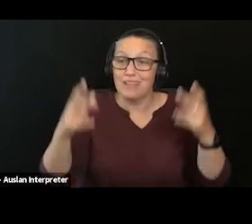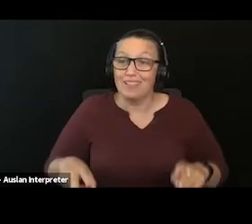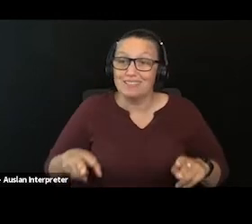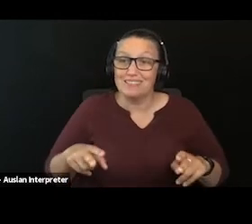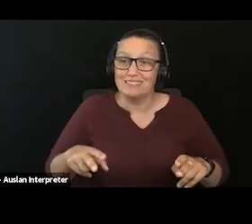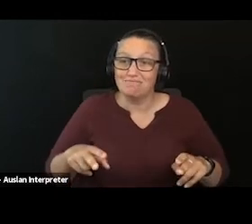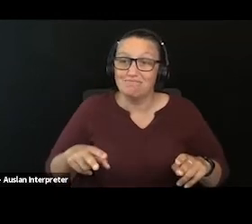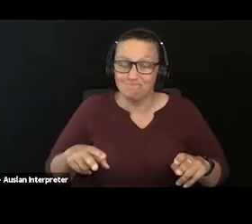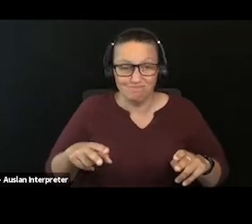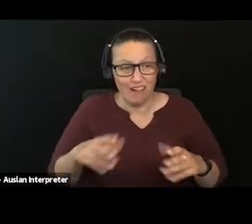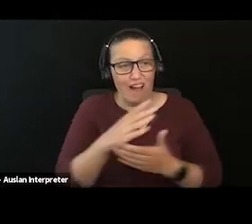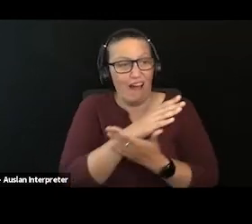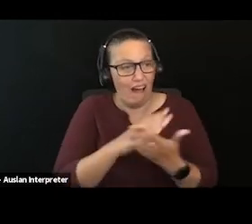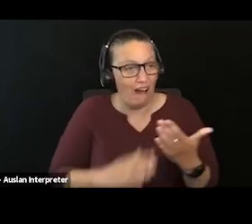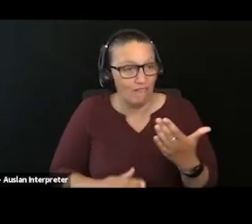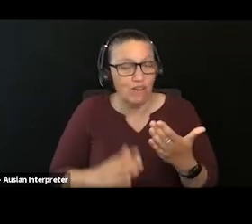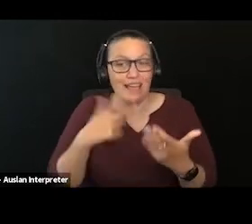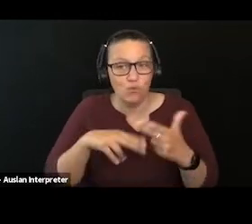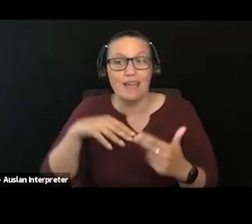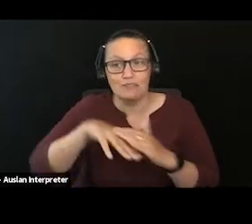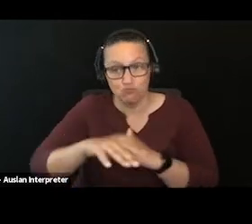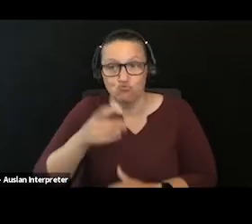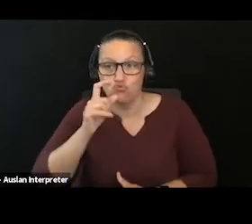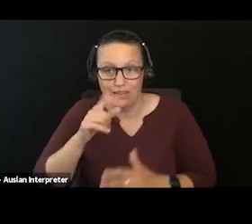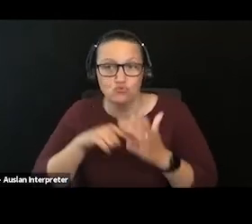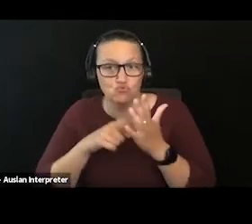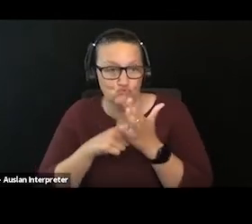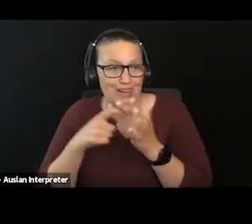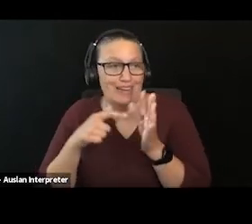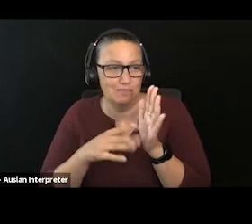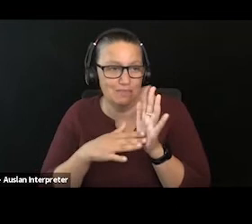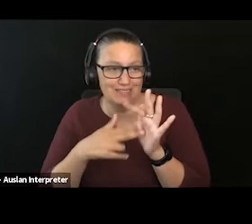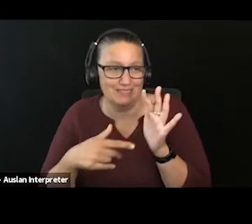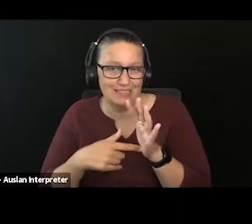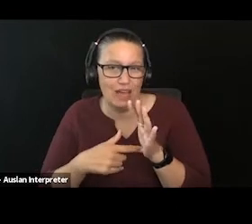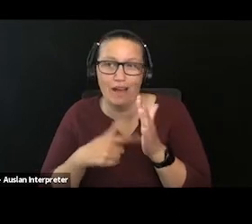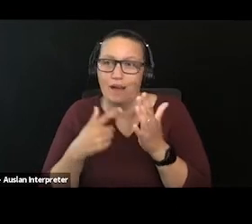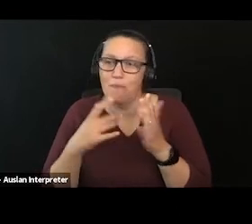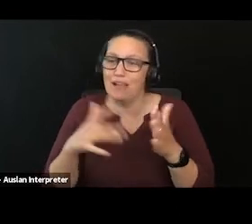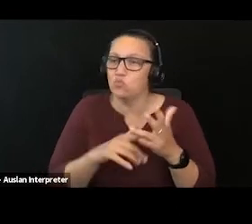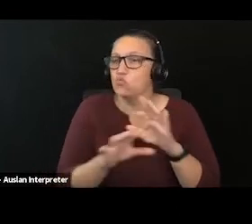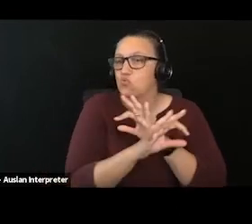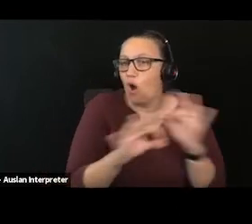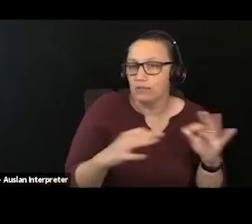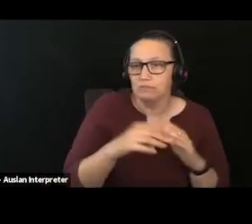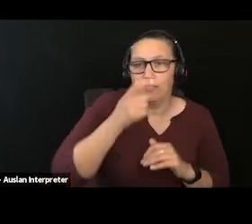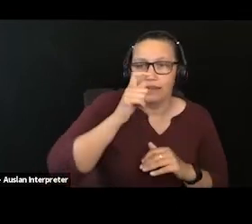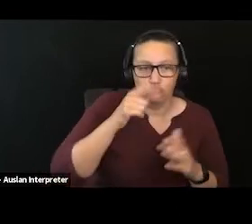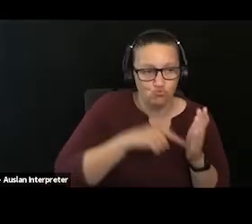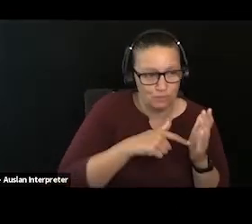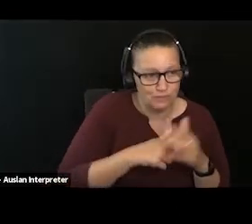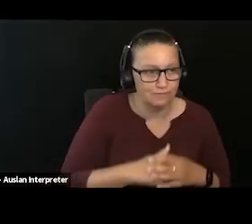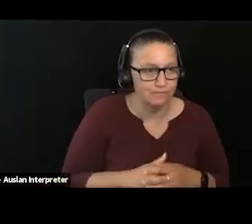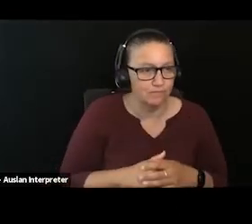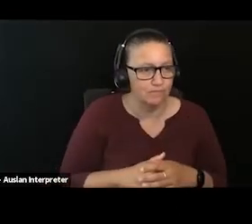treatment, particularly for opioid deaths, suicide and unintentional injuries. Mortality risks were elevated during the